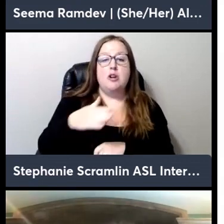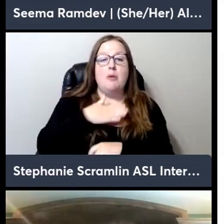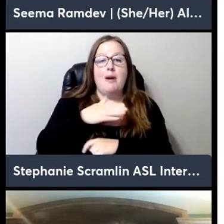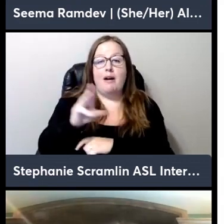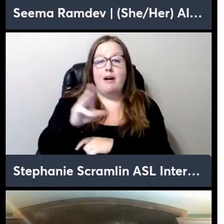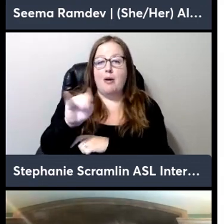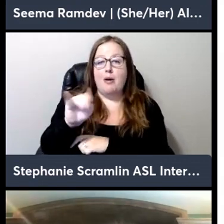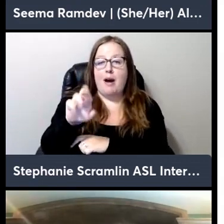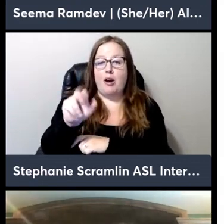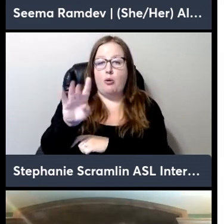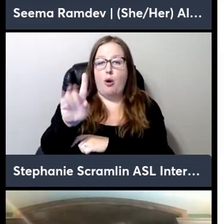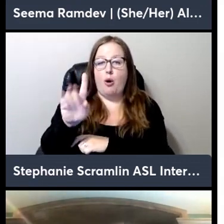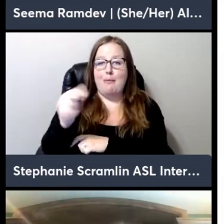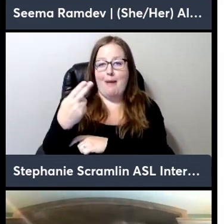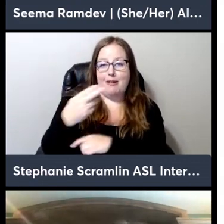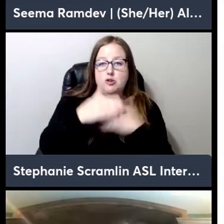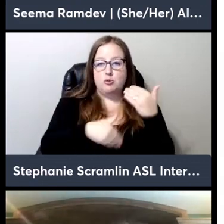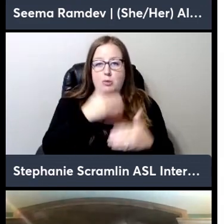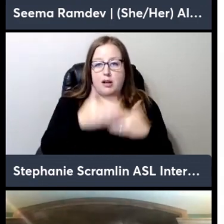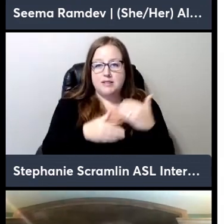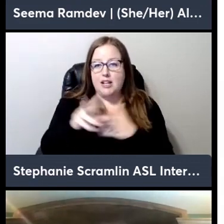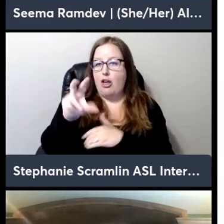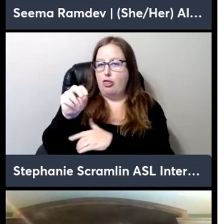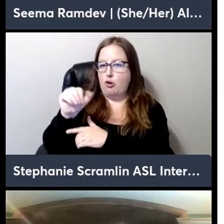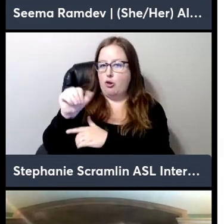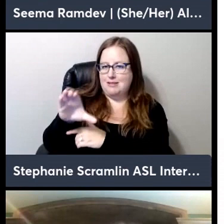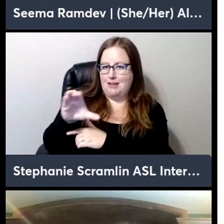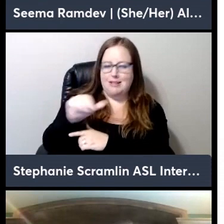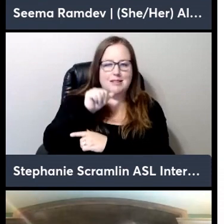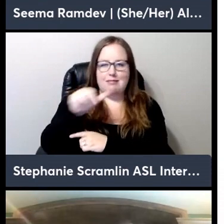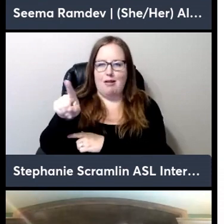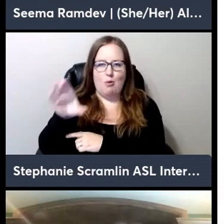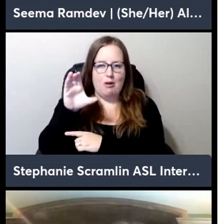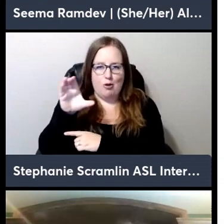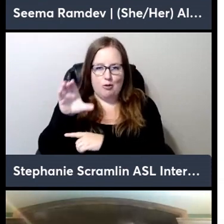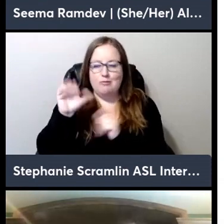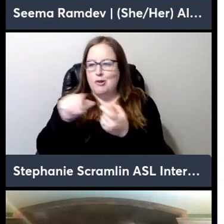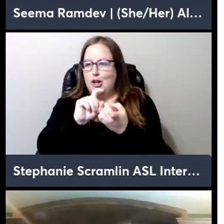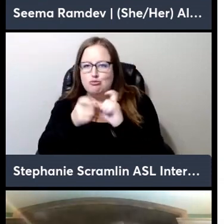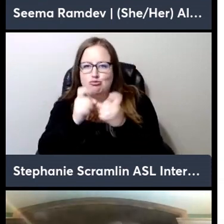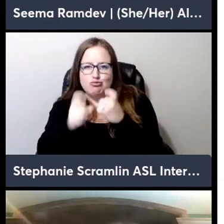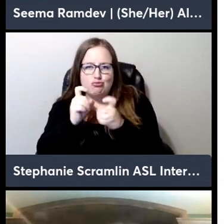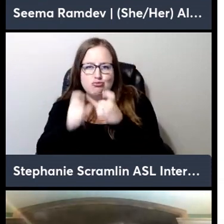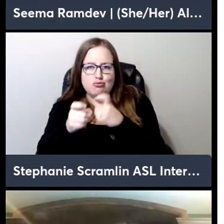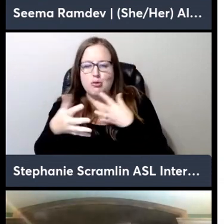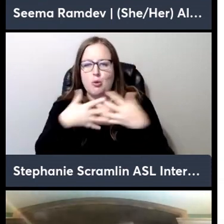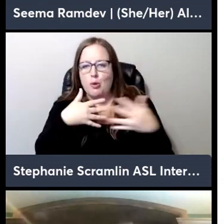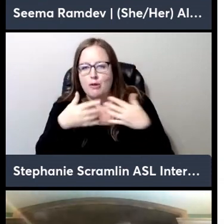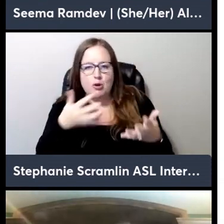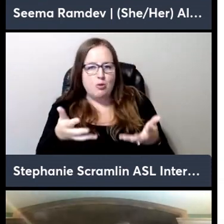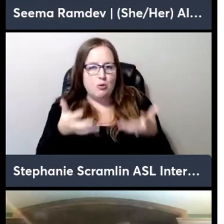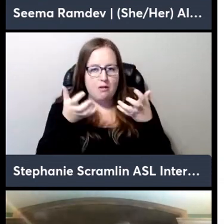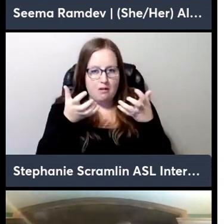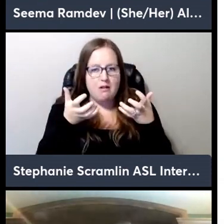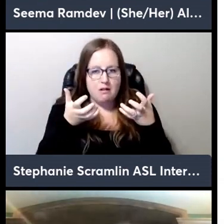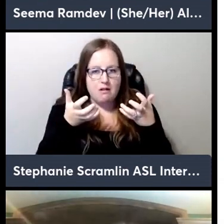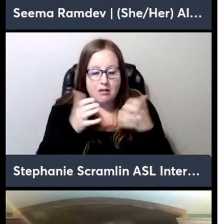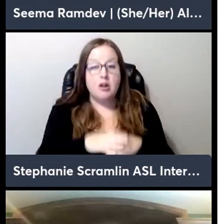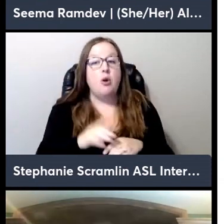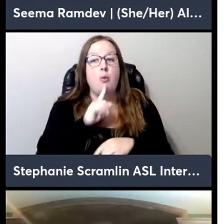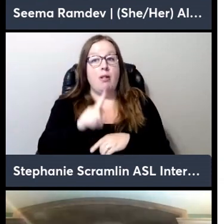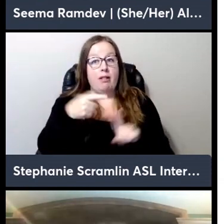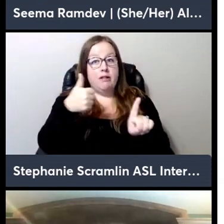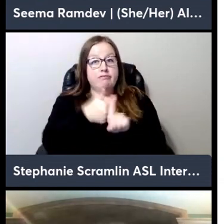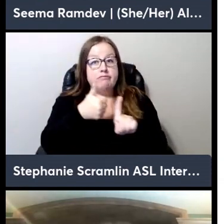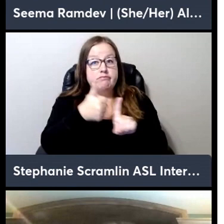mode to 30 seconds instead of 100 seconds. And customers can change it the way they like it. What it means